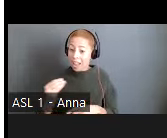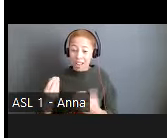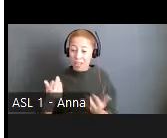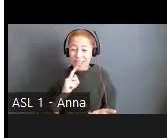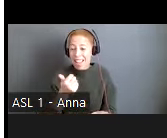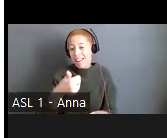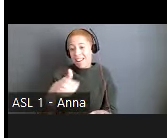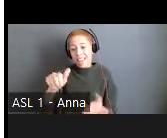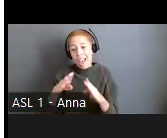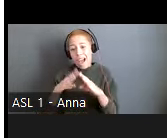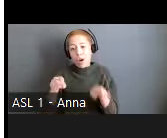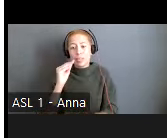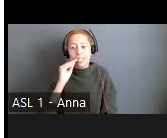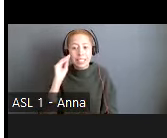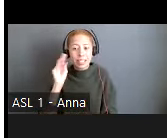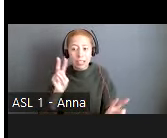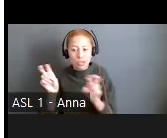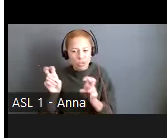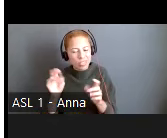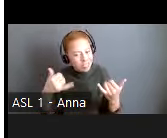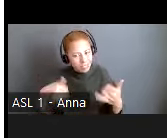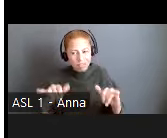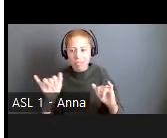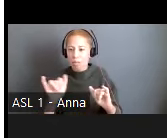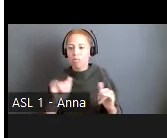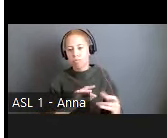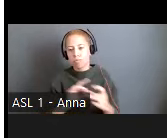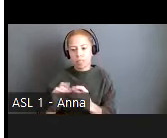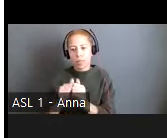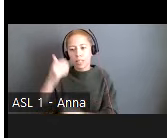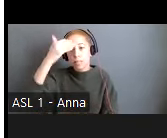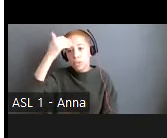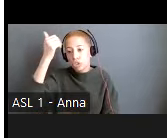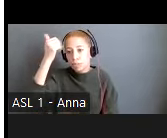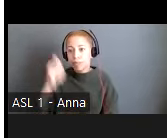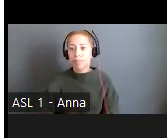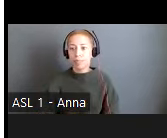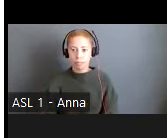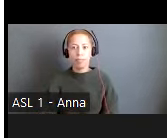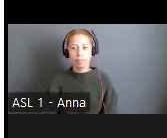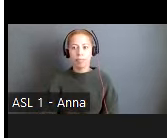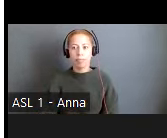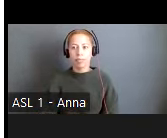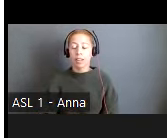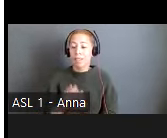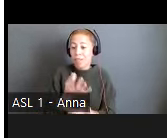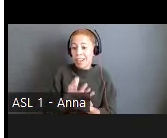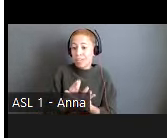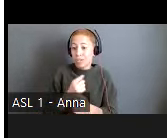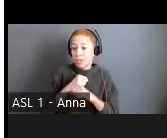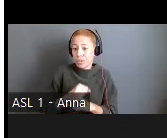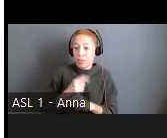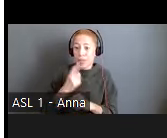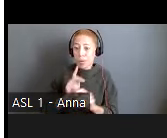housing without talking about dementia. We need to talk about the economic security of individuals, the amount of money